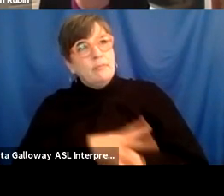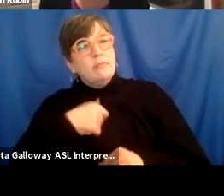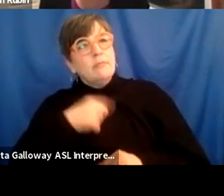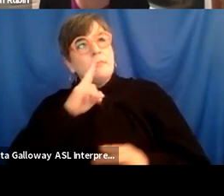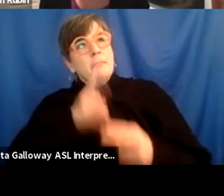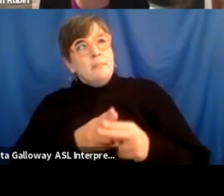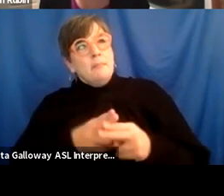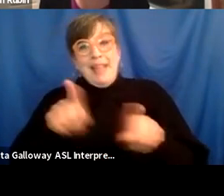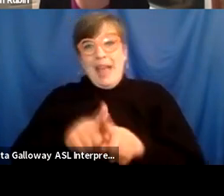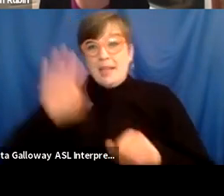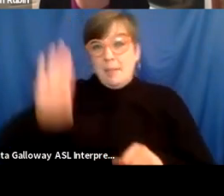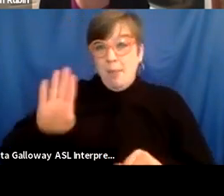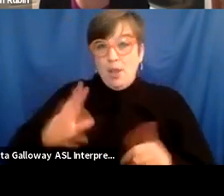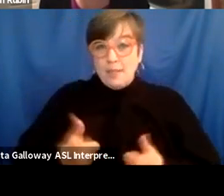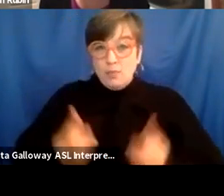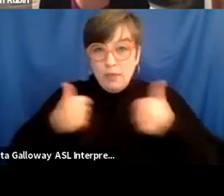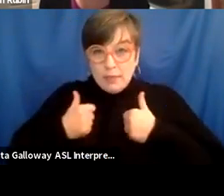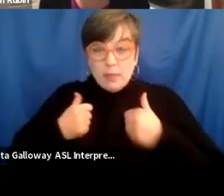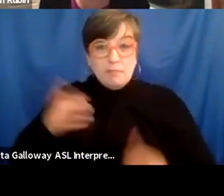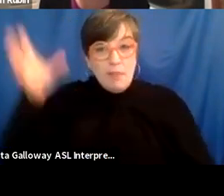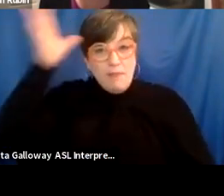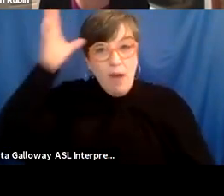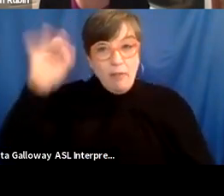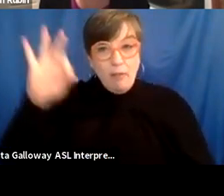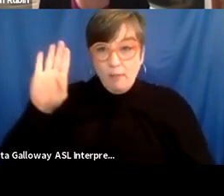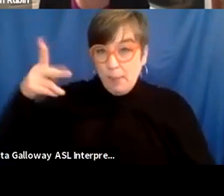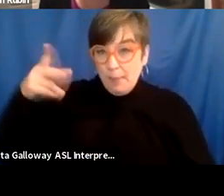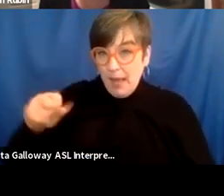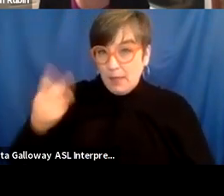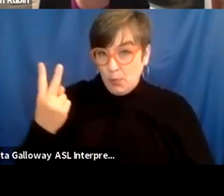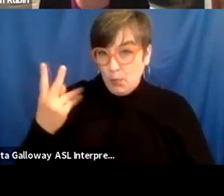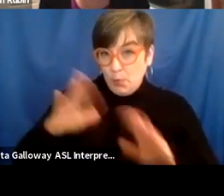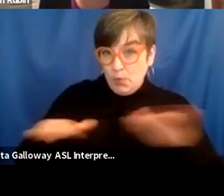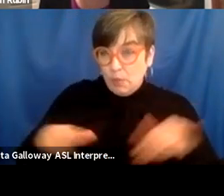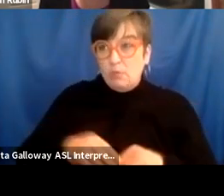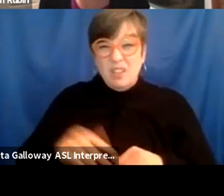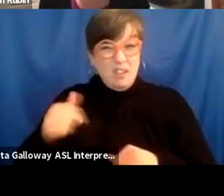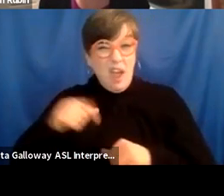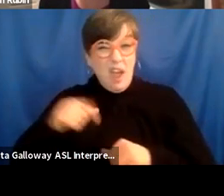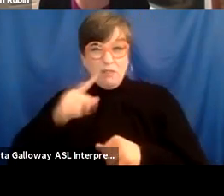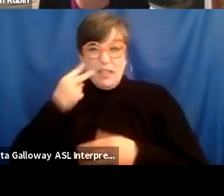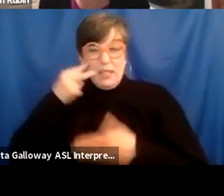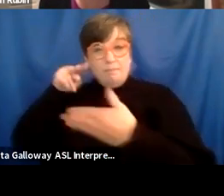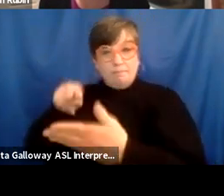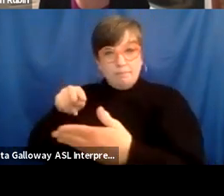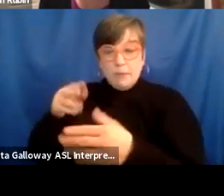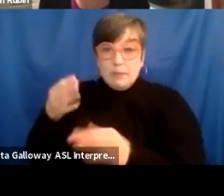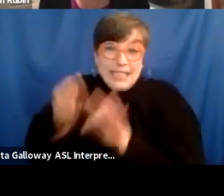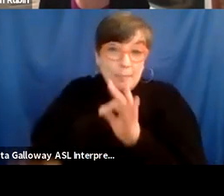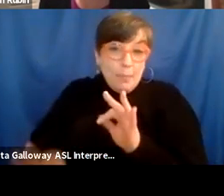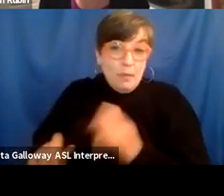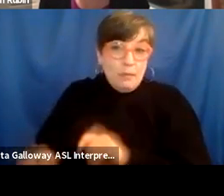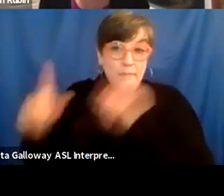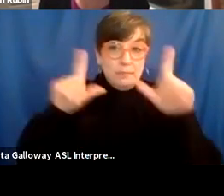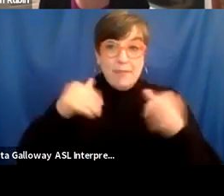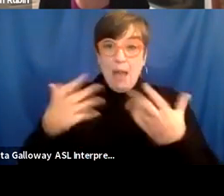as a Boston resident and a BPS parent, I really do think about this budget from a very simple lens, in that I want every